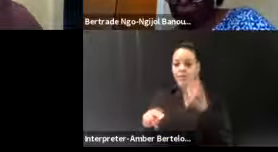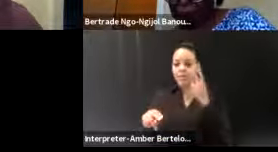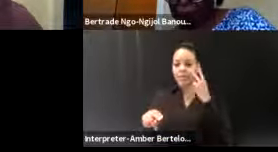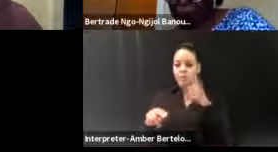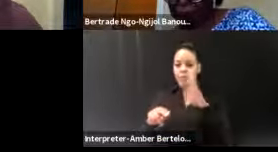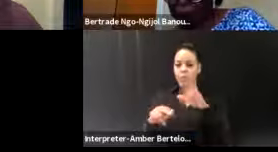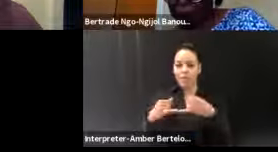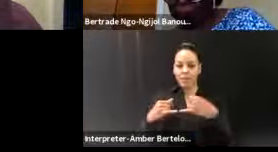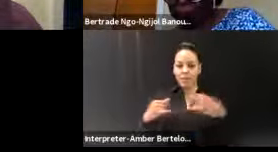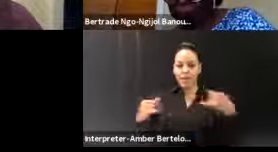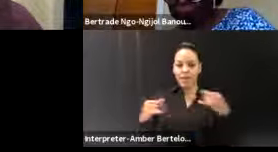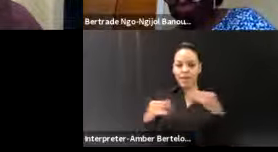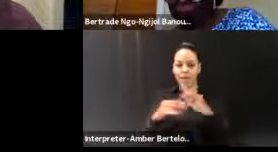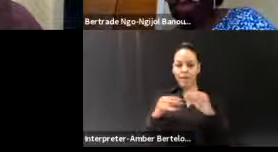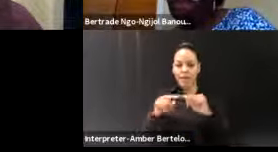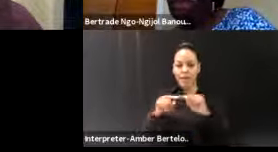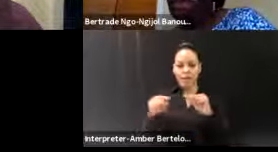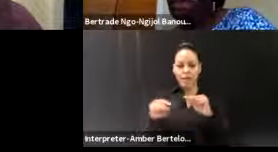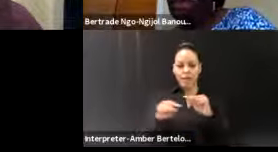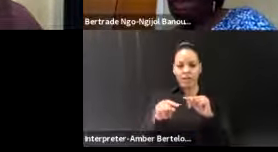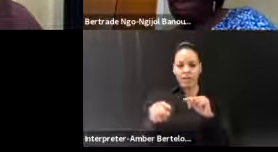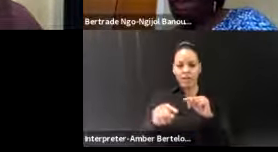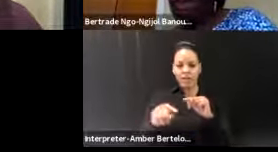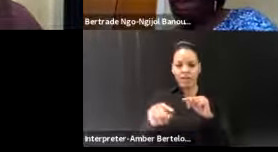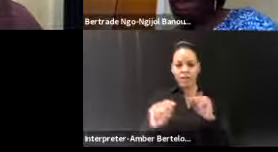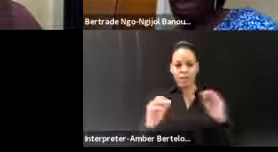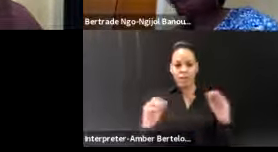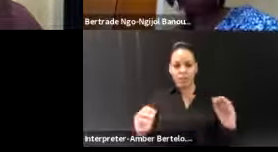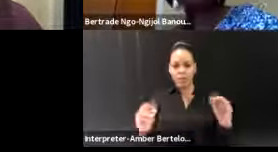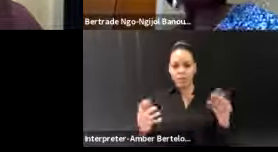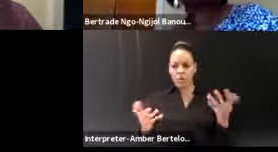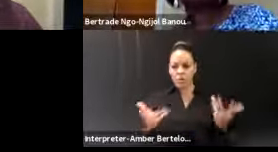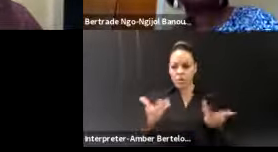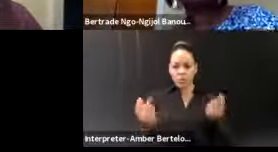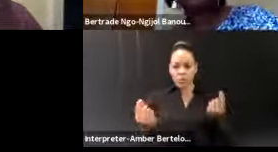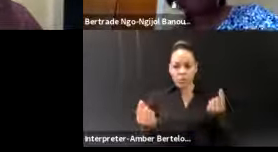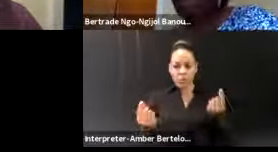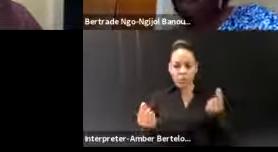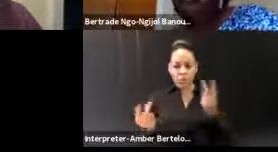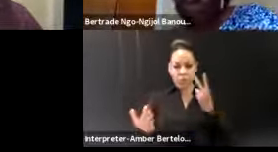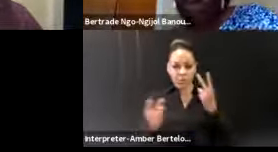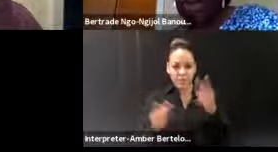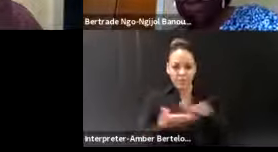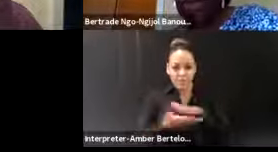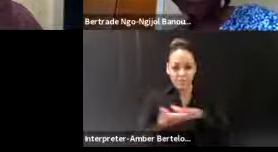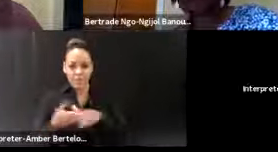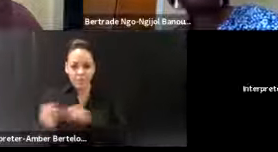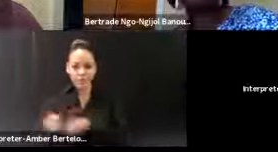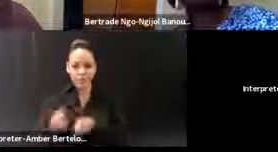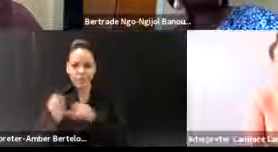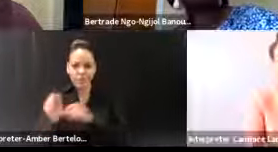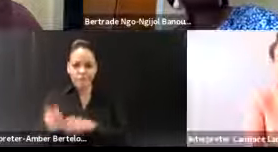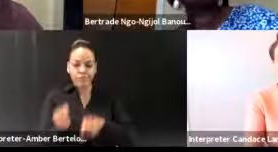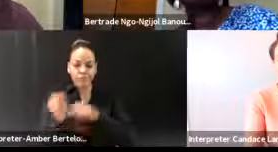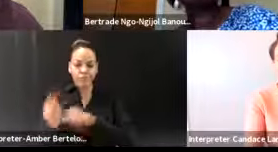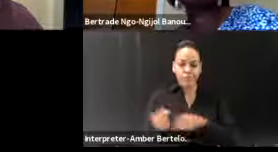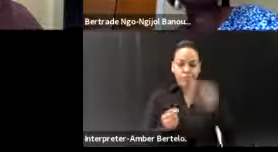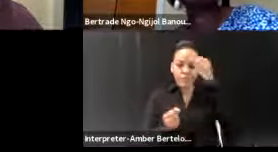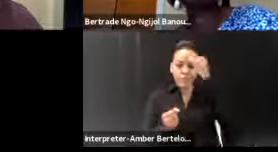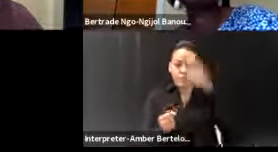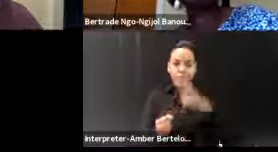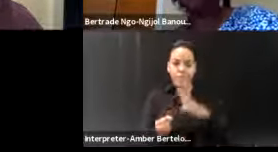carries to no ear. Is you sanitation man shucking muck? Is you your lungs caught?